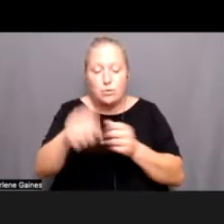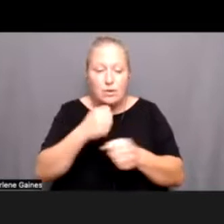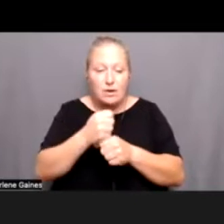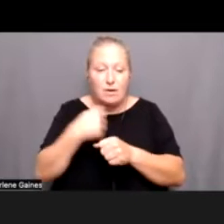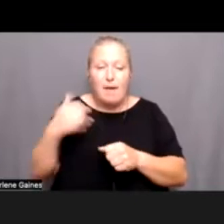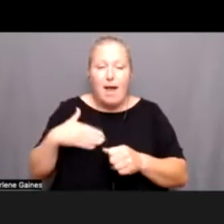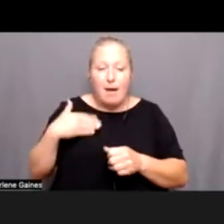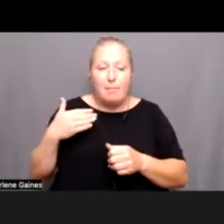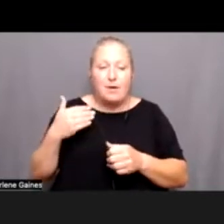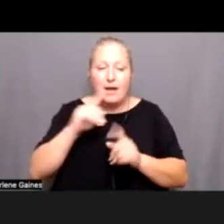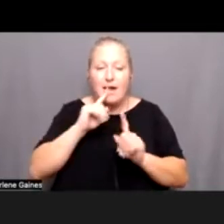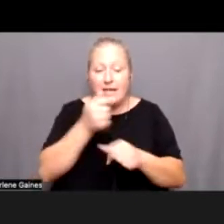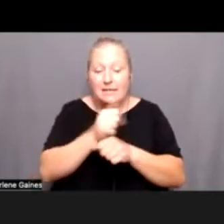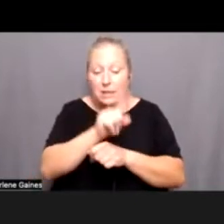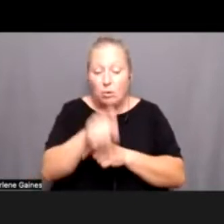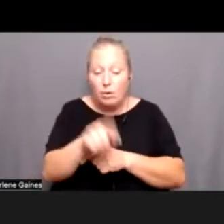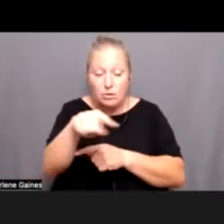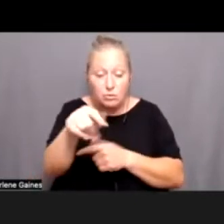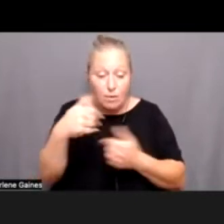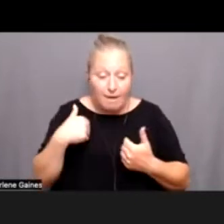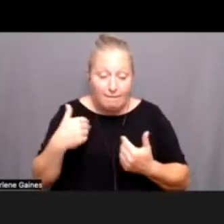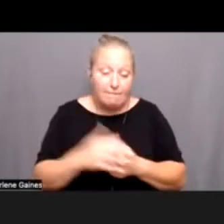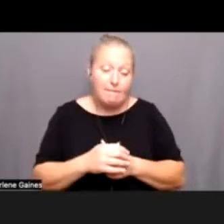happy to answer any questions you may have.